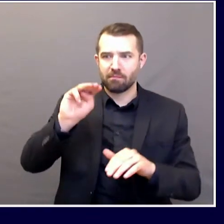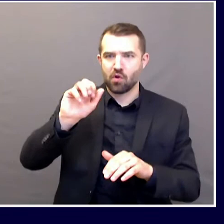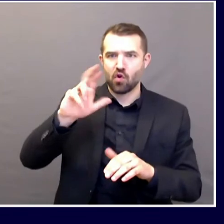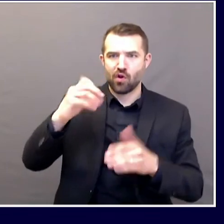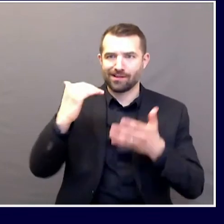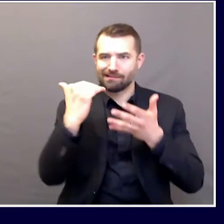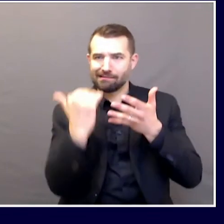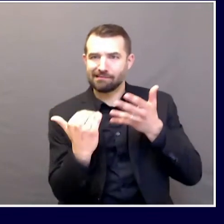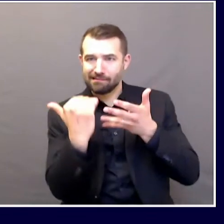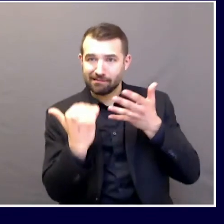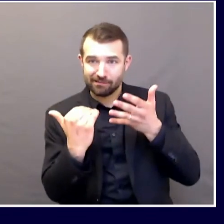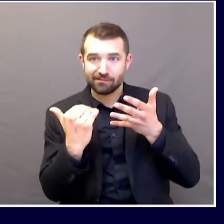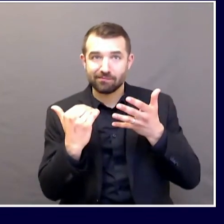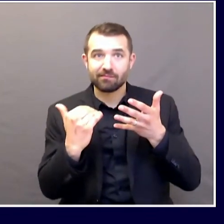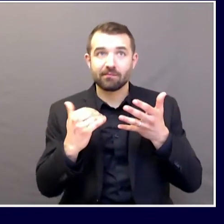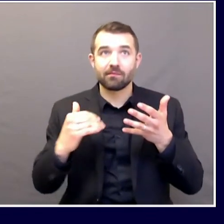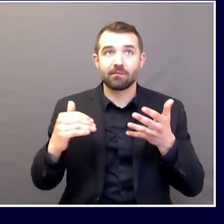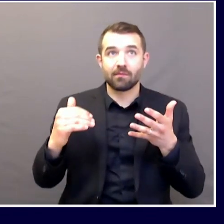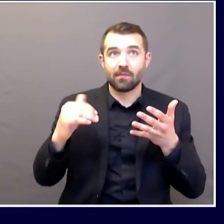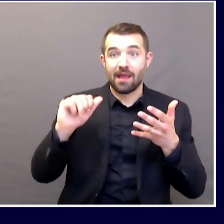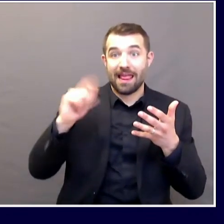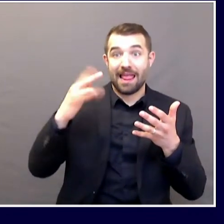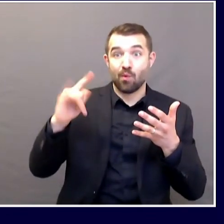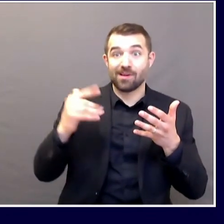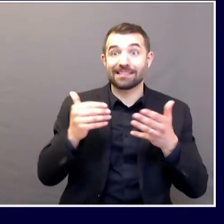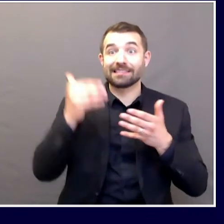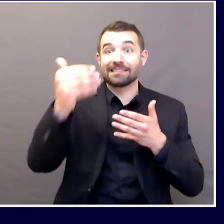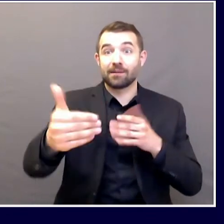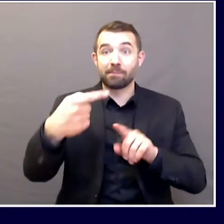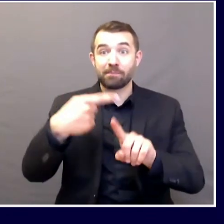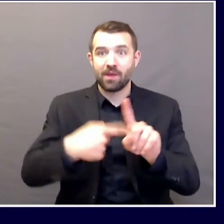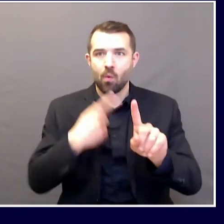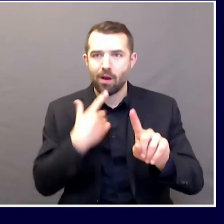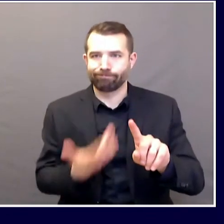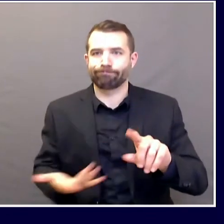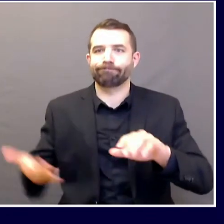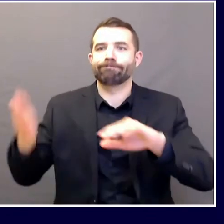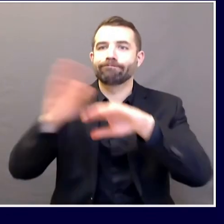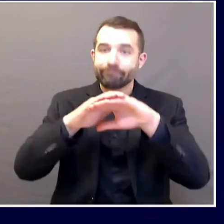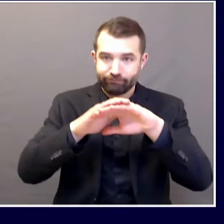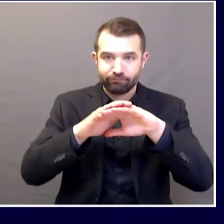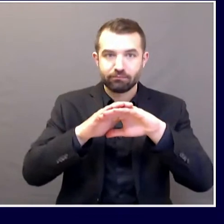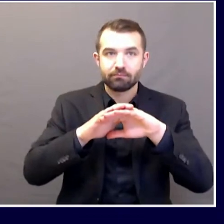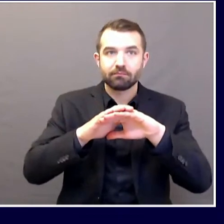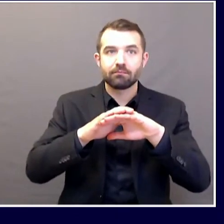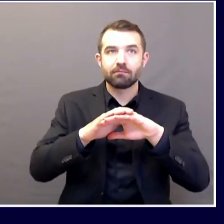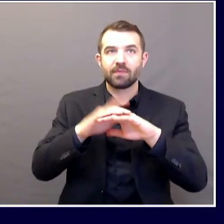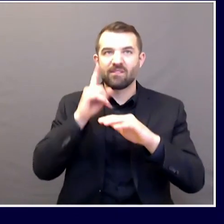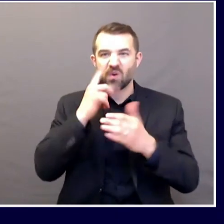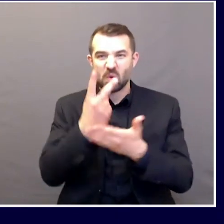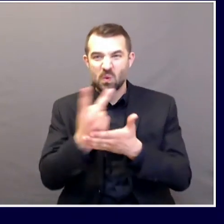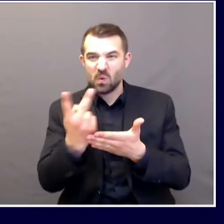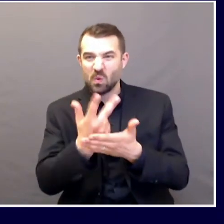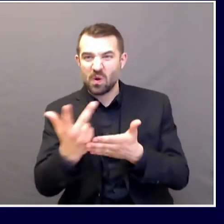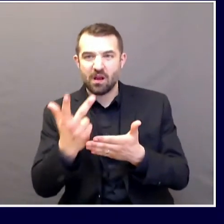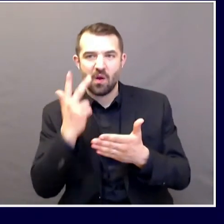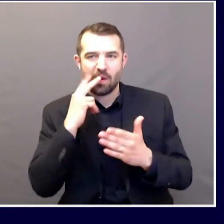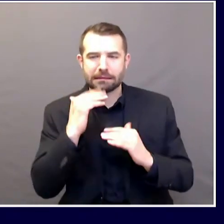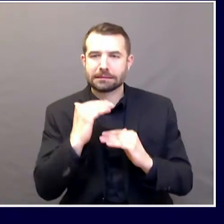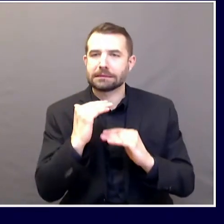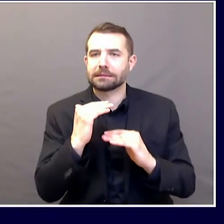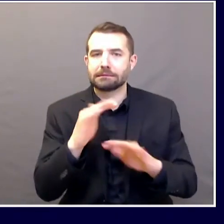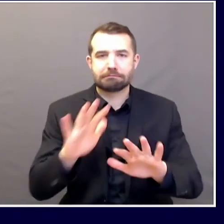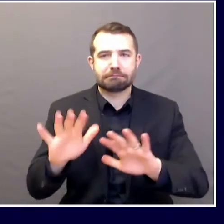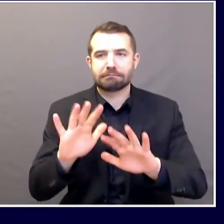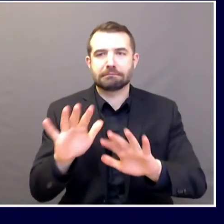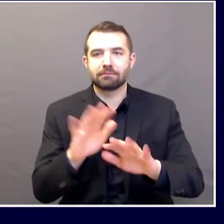April. So in one respect, it's disappointing because, of course, our goal right now is to vaccinate as quickly and equitably as possible.